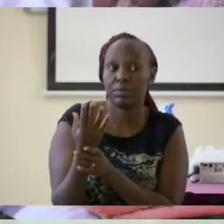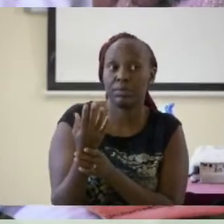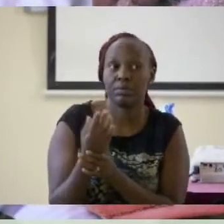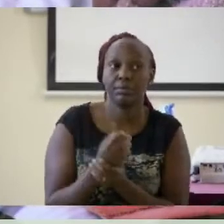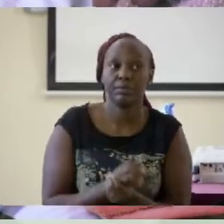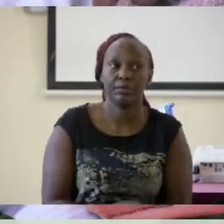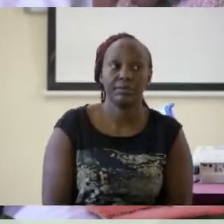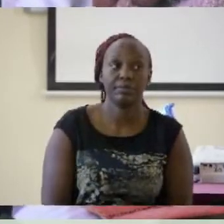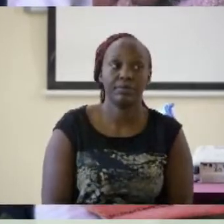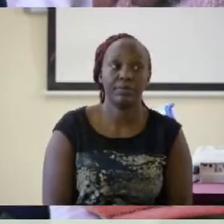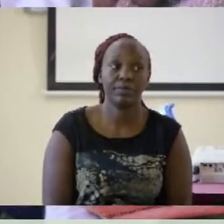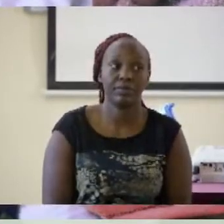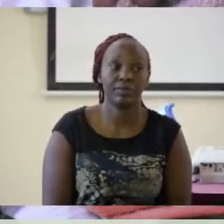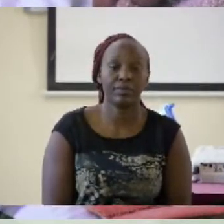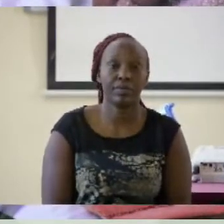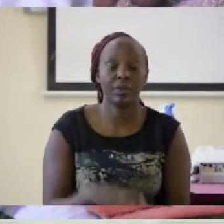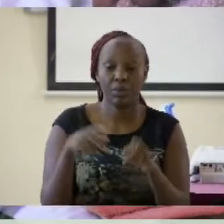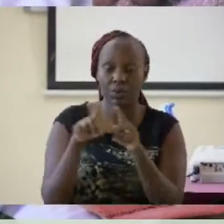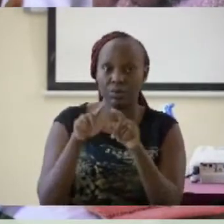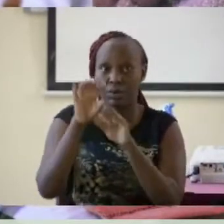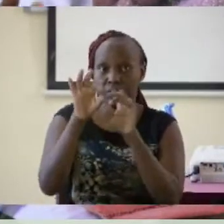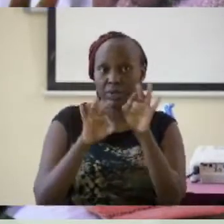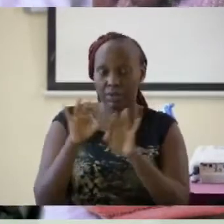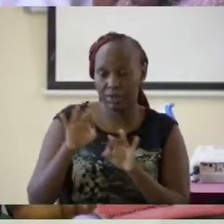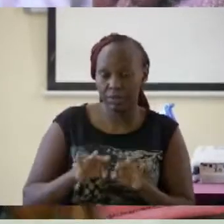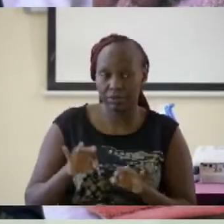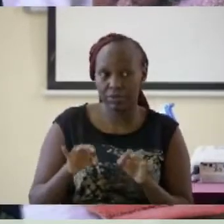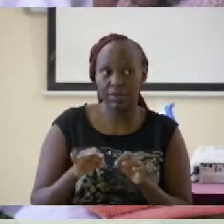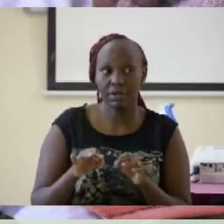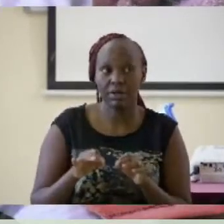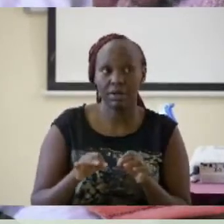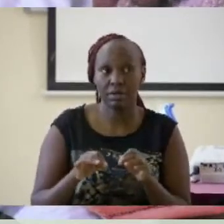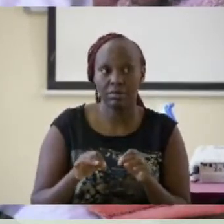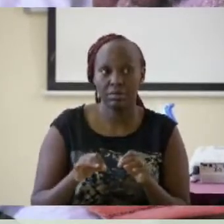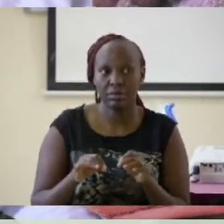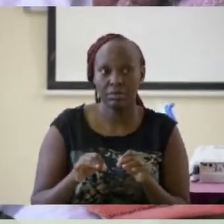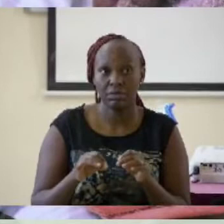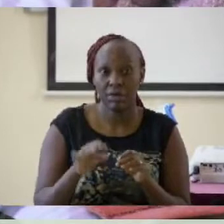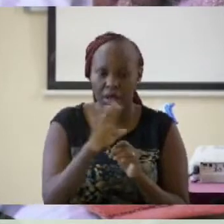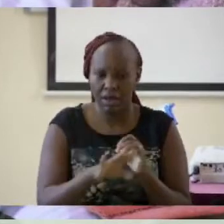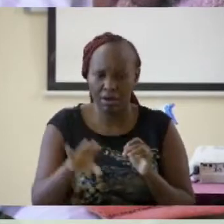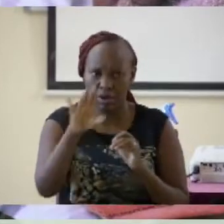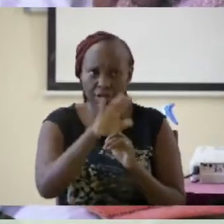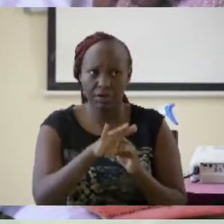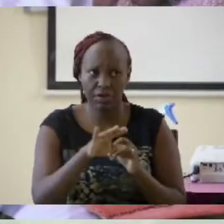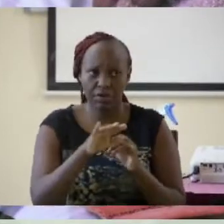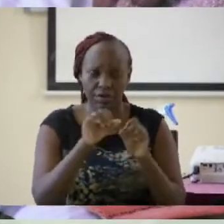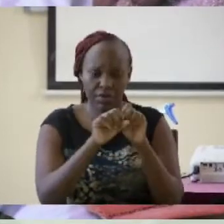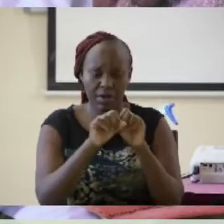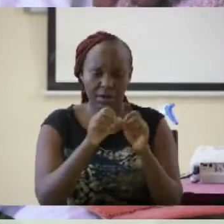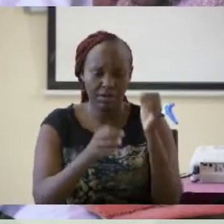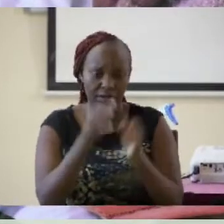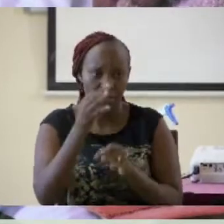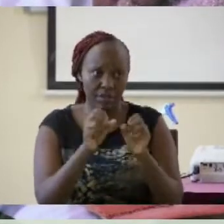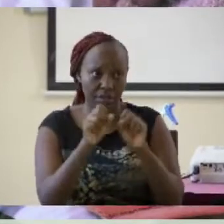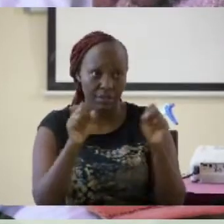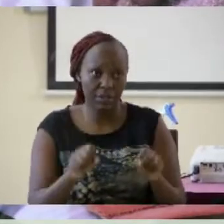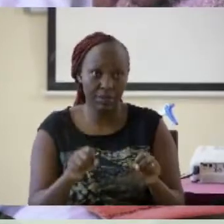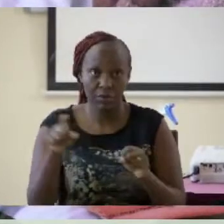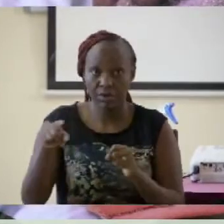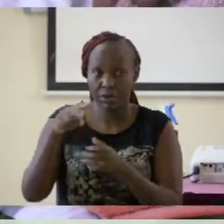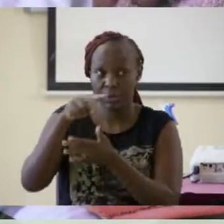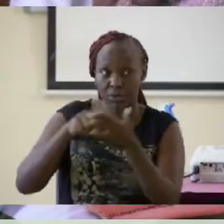up, we should define the jurisdiction of the alternative justice system. You know, when you read the